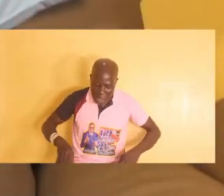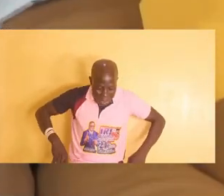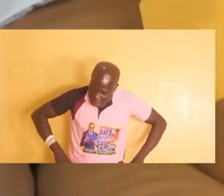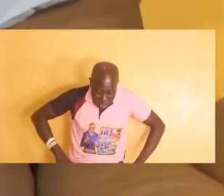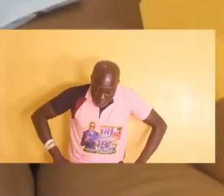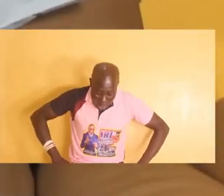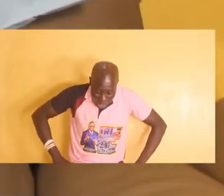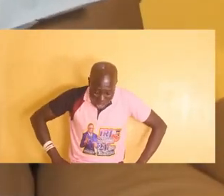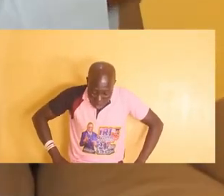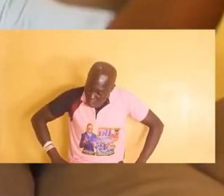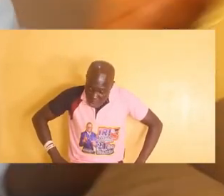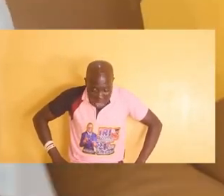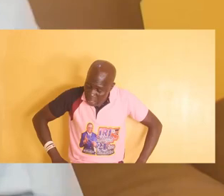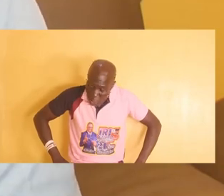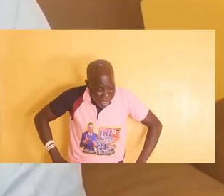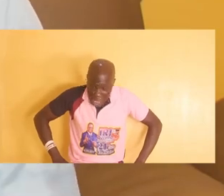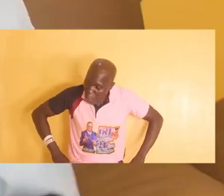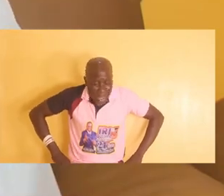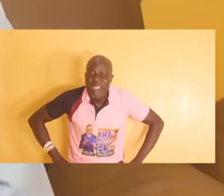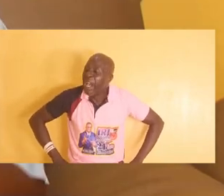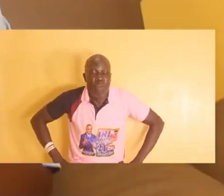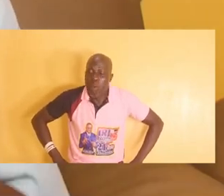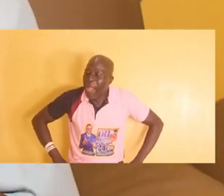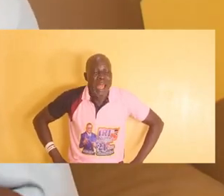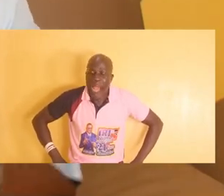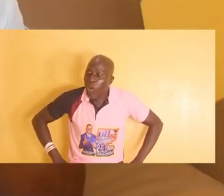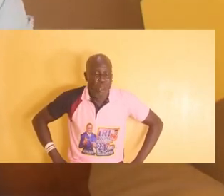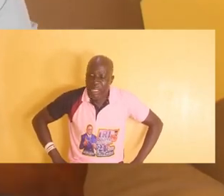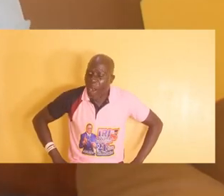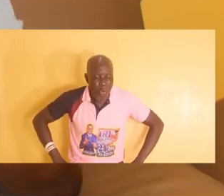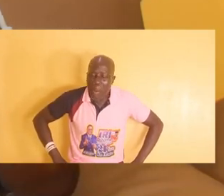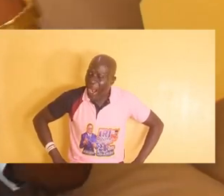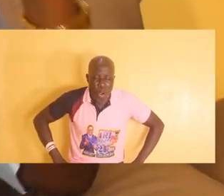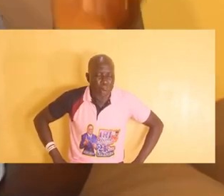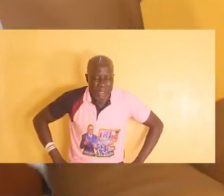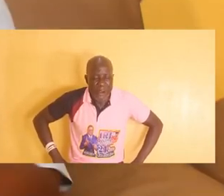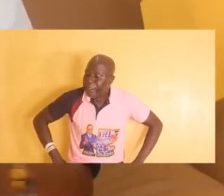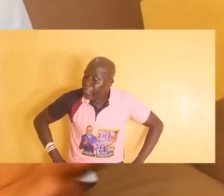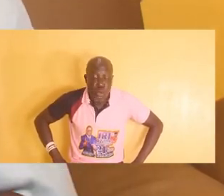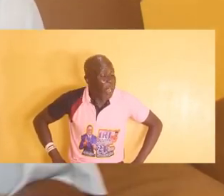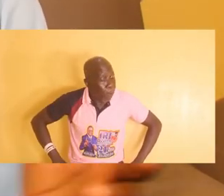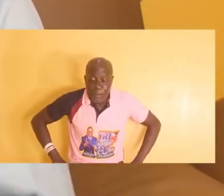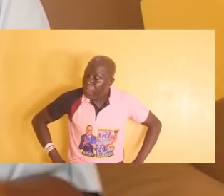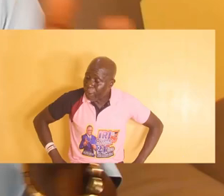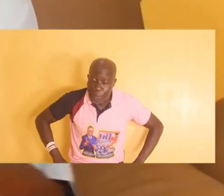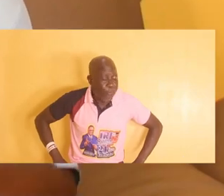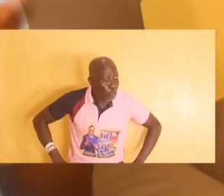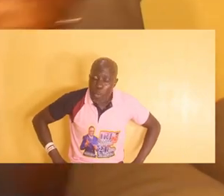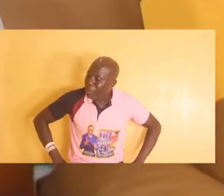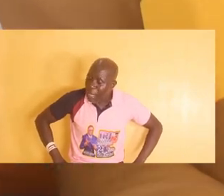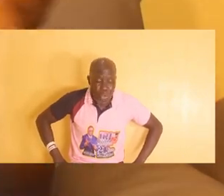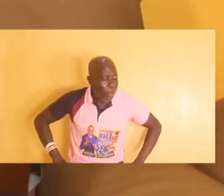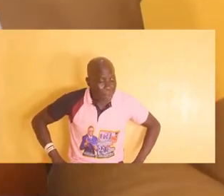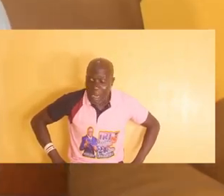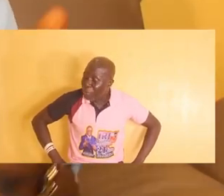Yes. Oh Jesus. Yes. Oh Jesus. Yes. Oh Jesus. Yes. Oh Jesus. Yes. Oh Jesus. Yes. Oh Jesus. Yes. Oh Jesus. Yes. Oh Jesus. Yes. Oh Jesus. Yes. Oh Jesus. Yes. Oh Jesus. Yes. Oh Jesus. Yes. Oh Jesus. Yes. Oh Jesus. Yes. Oh Jesus. Yes. Oh Jesus. Yes. Oh Jesus. Yes. Oh Jesus. Yes. Oh Jesus. Yes. Oh